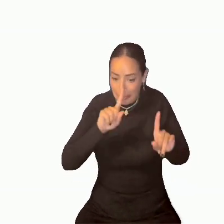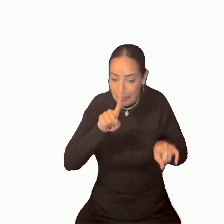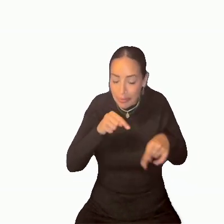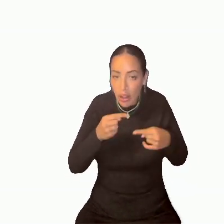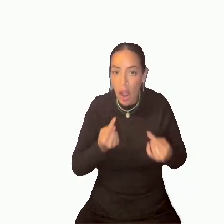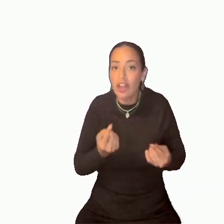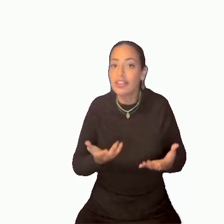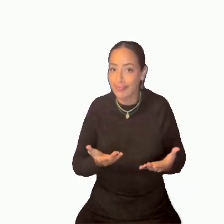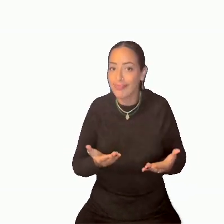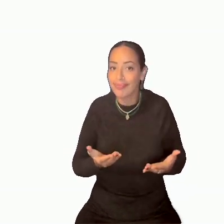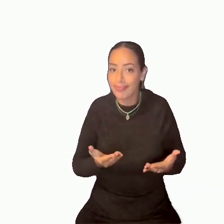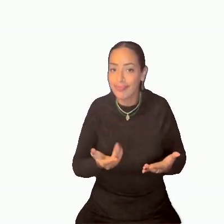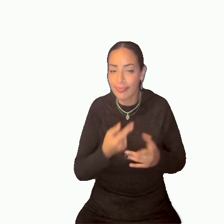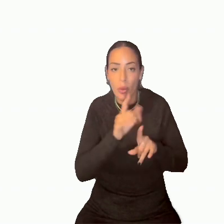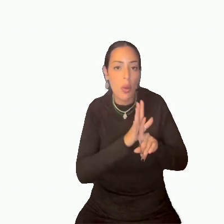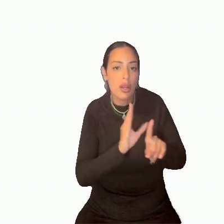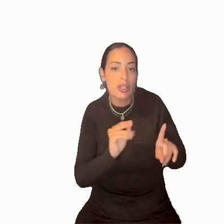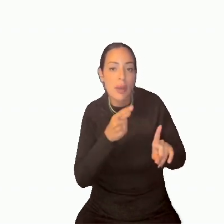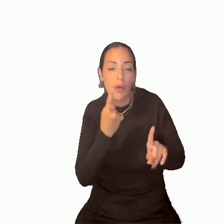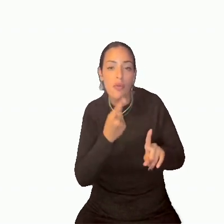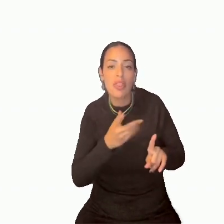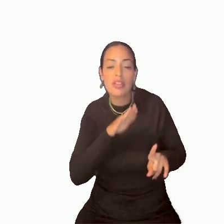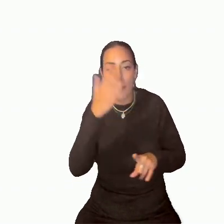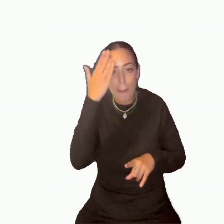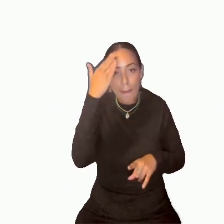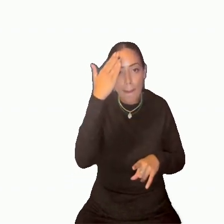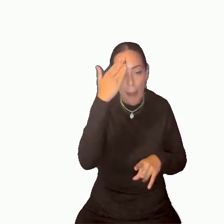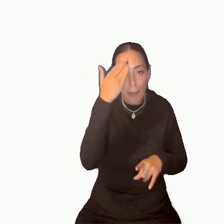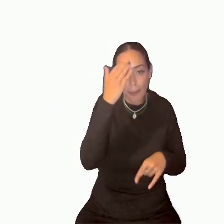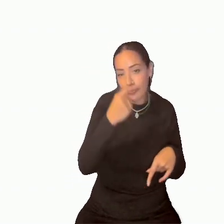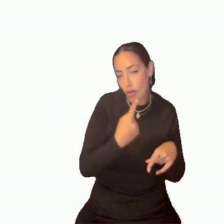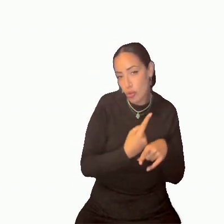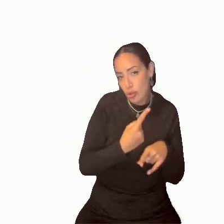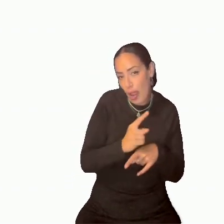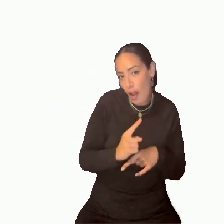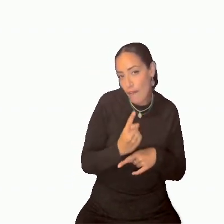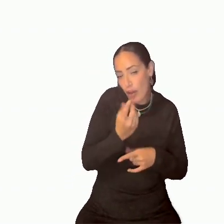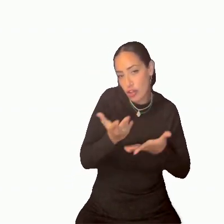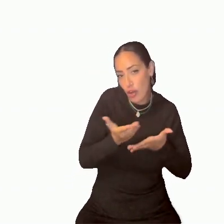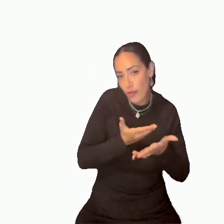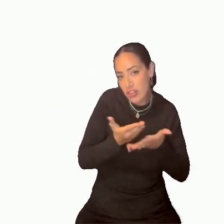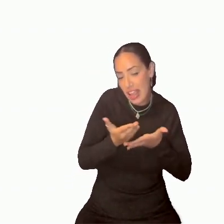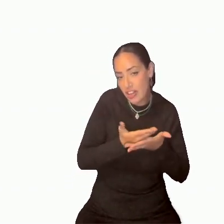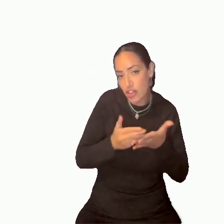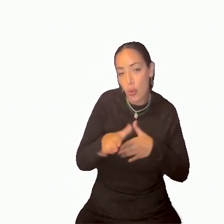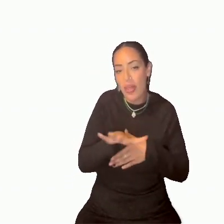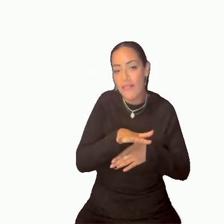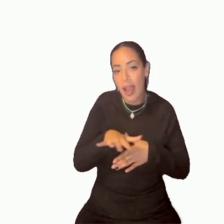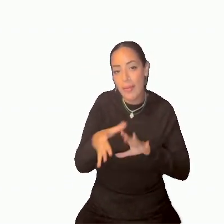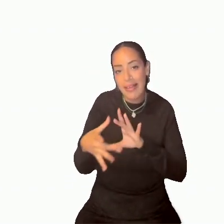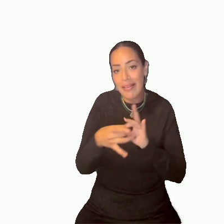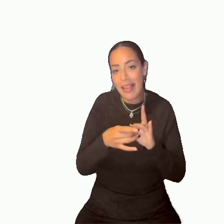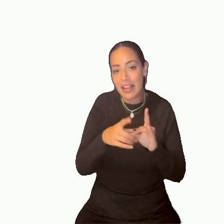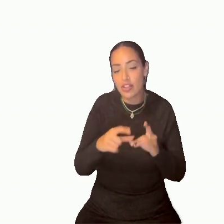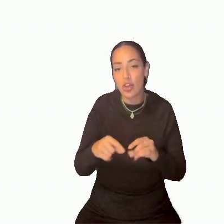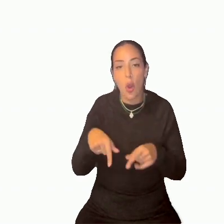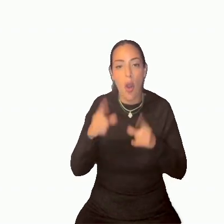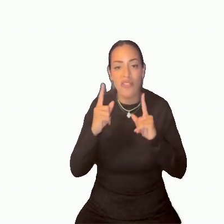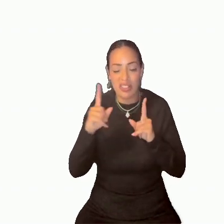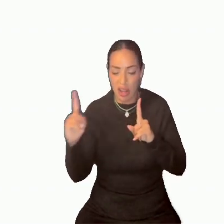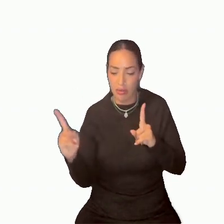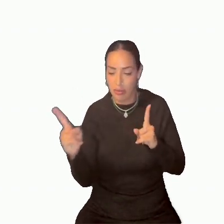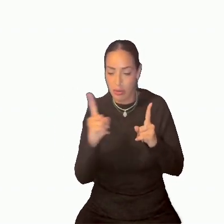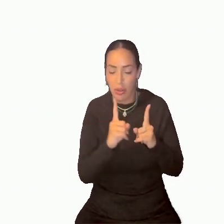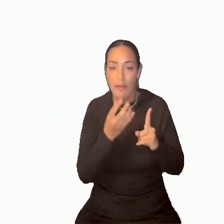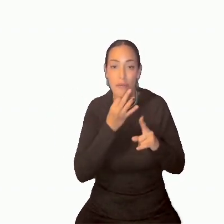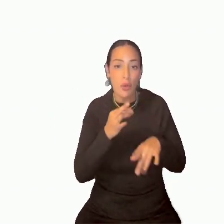example of this can be found in this bereaved mother's account when she references her first conversation with her appointed family liaison officer only